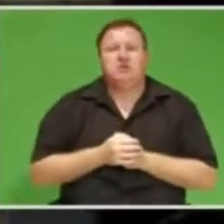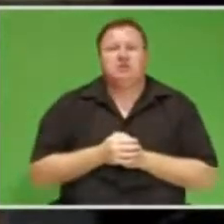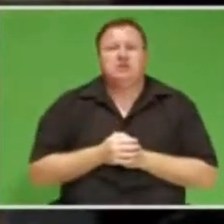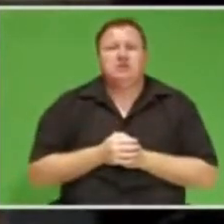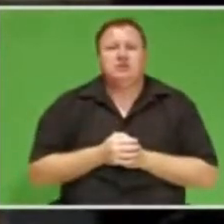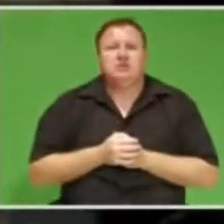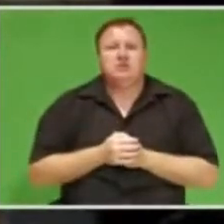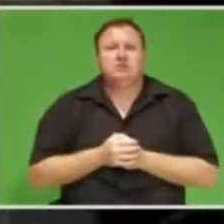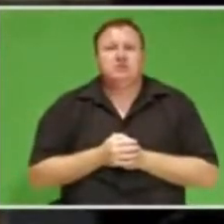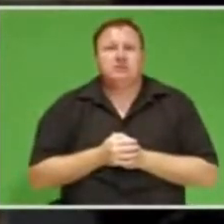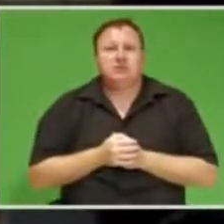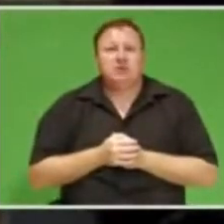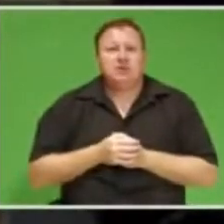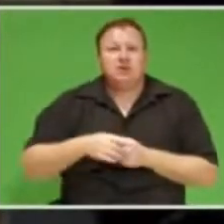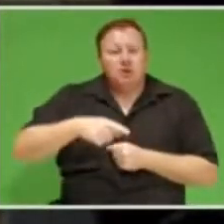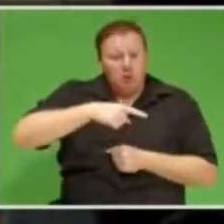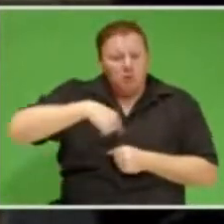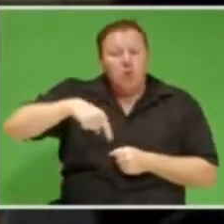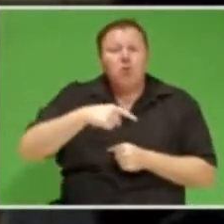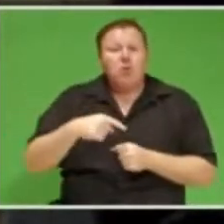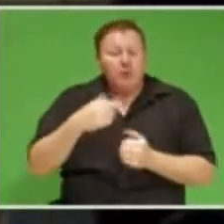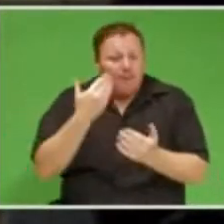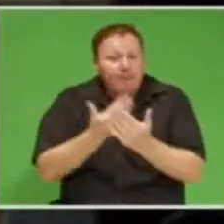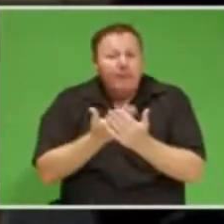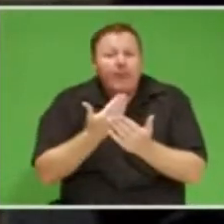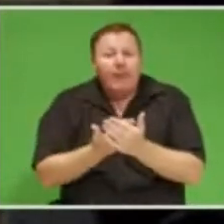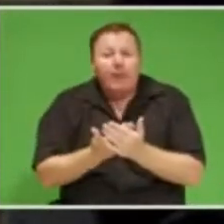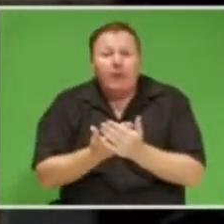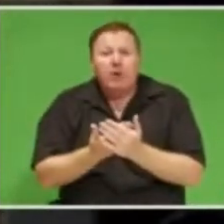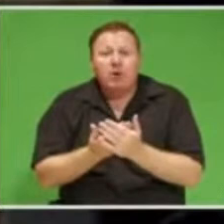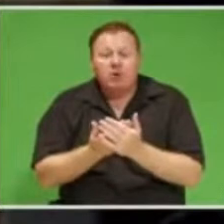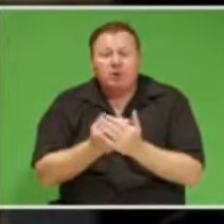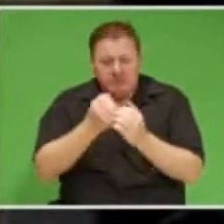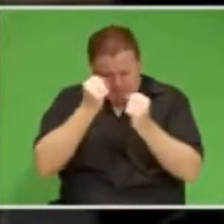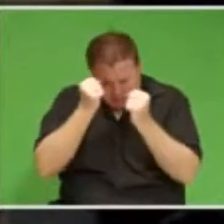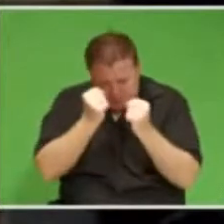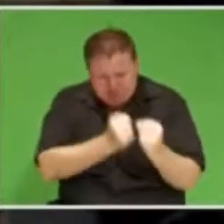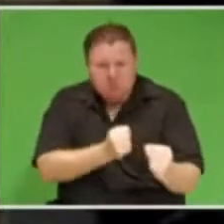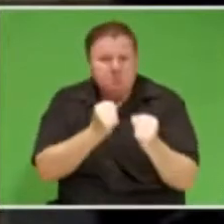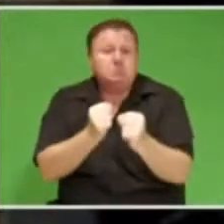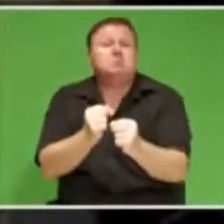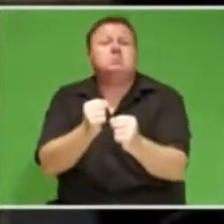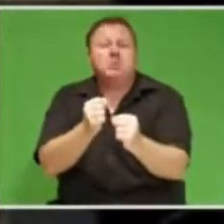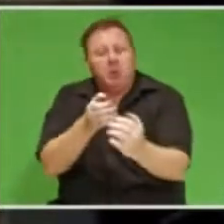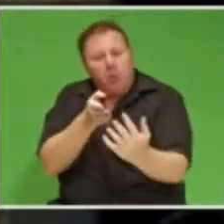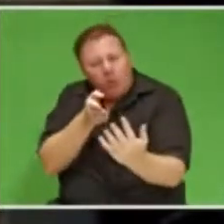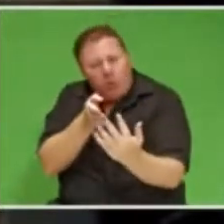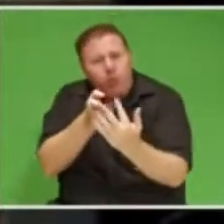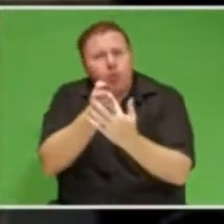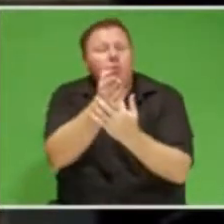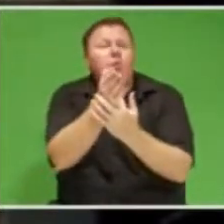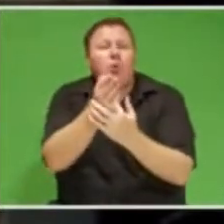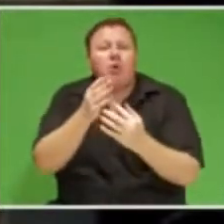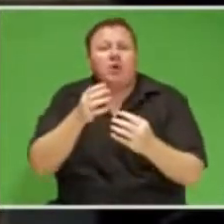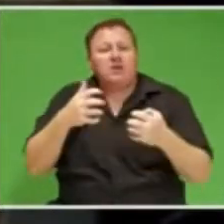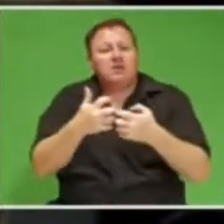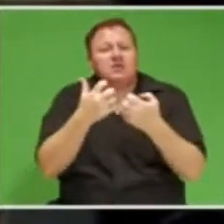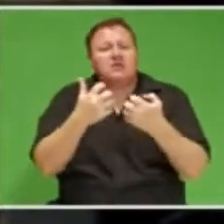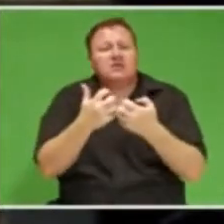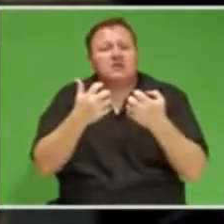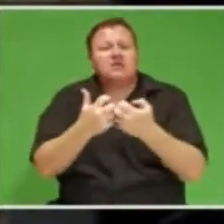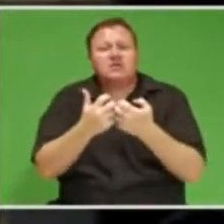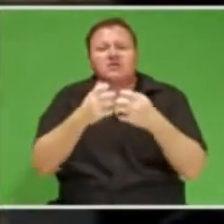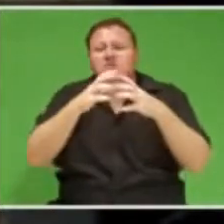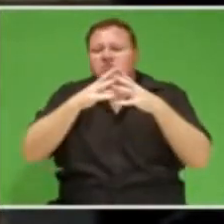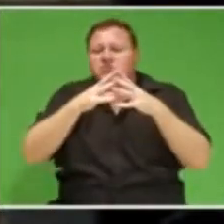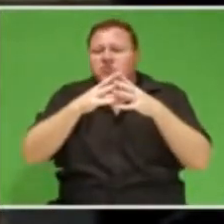We are both able and determined to overcome the difficulties that we face and